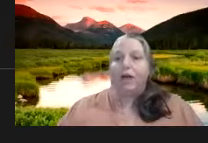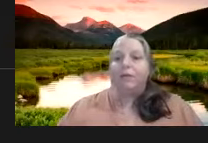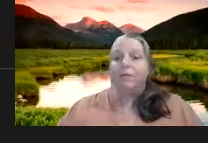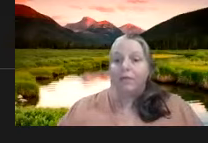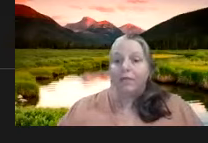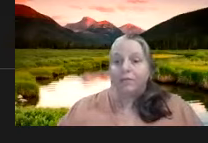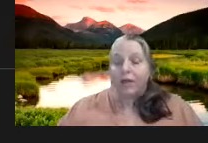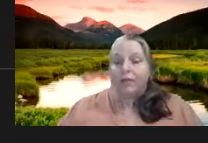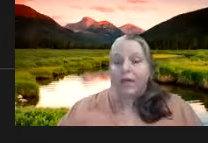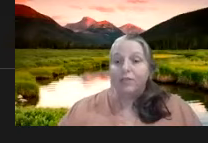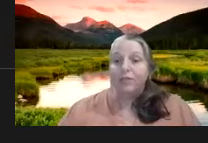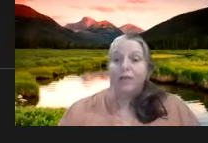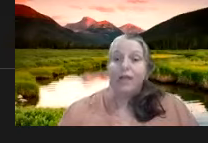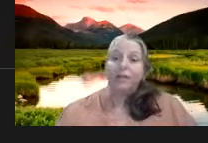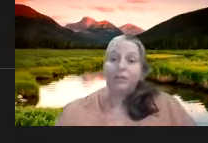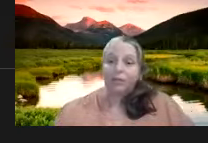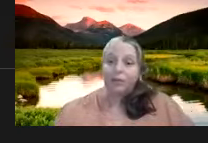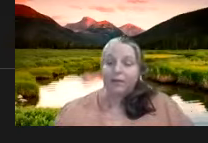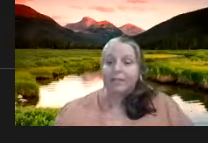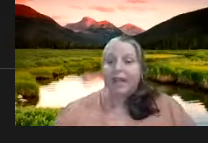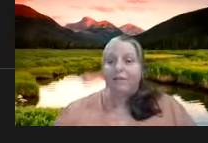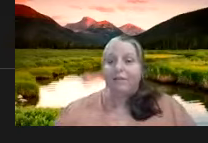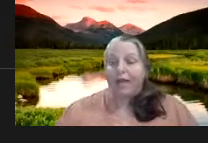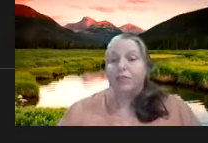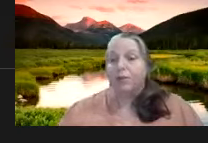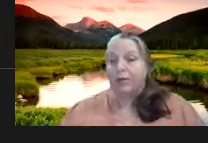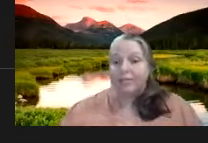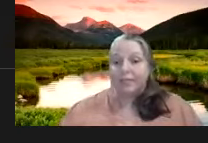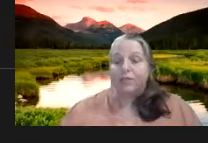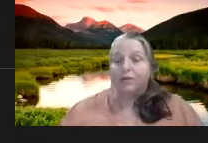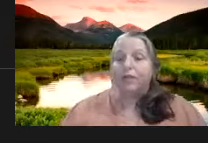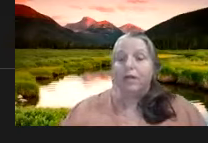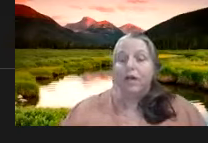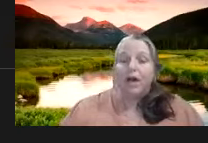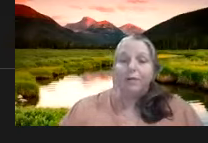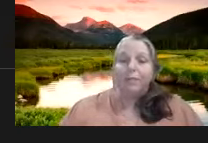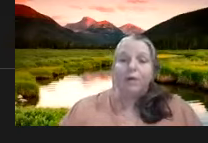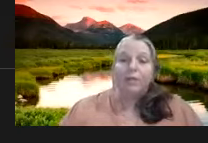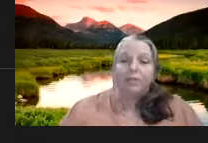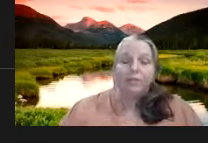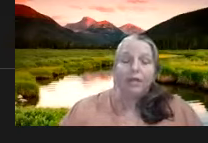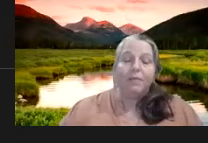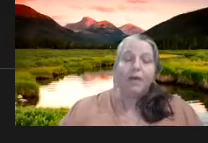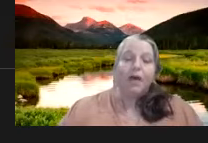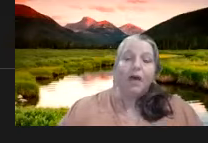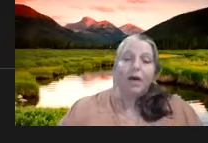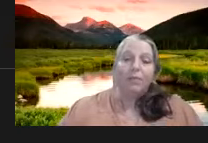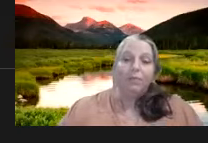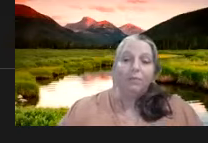other communities around the country or national surveys that have national organizational components to